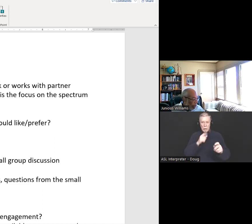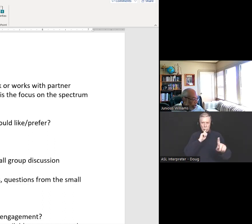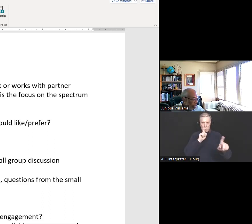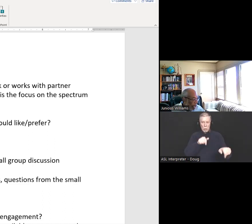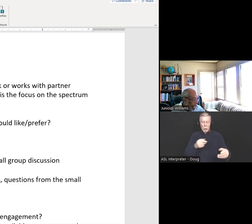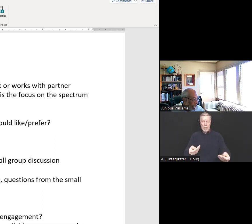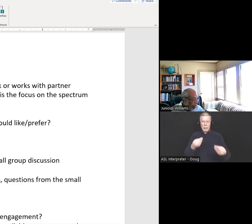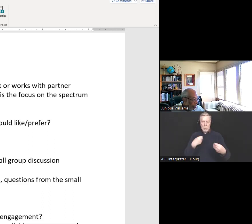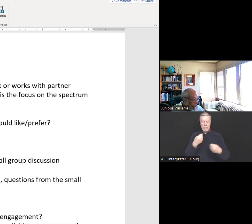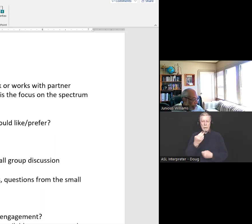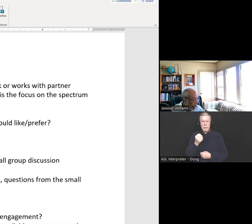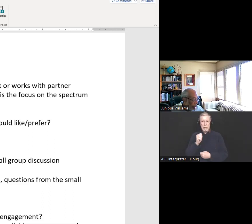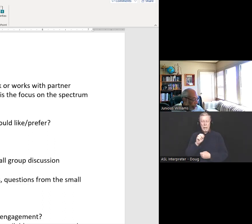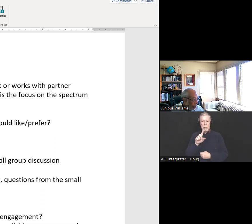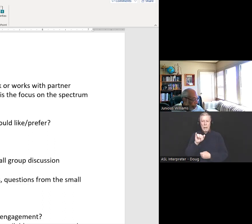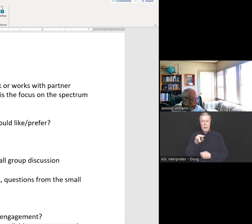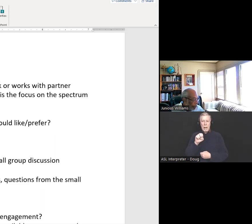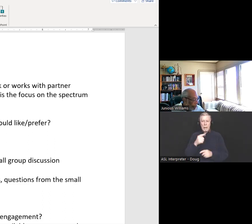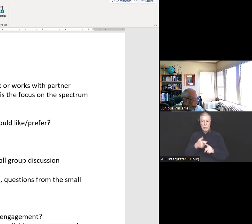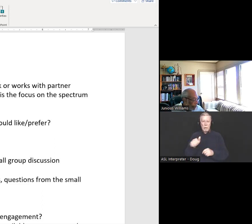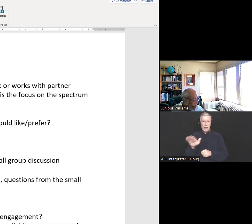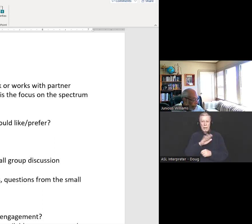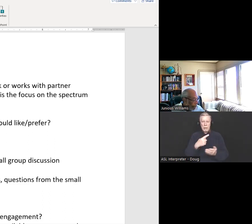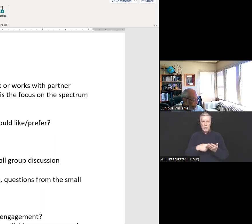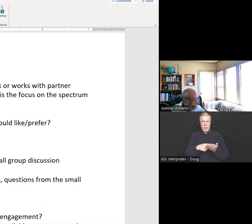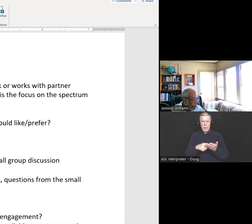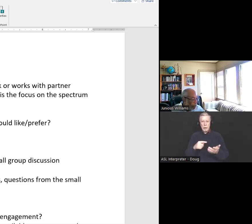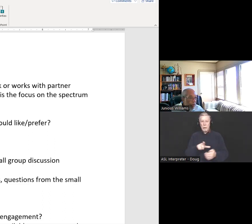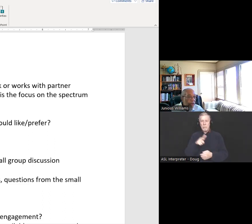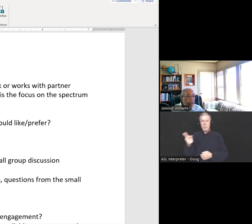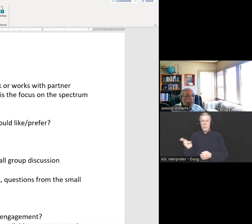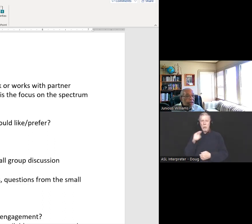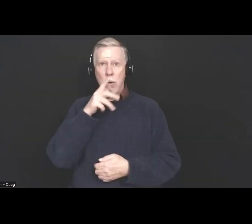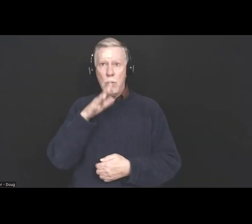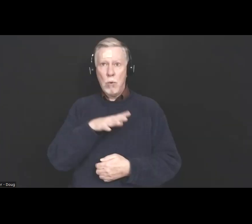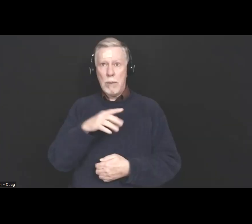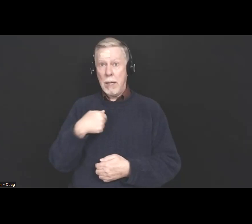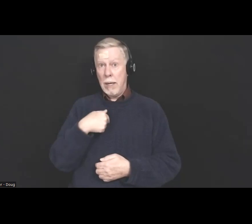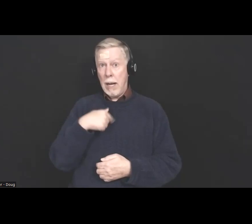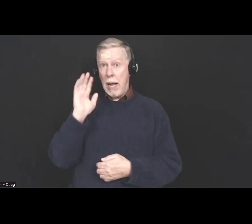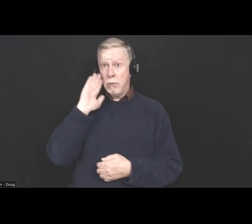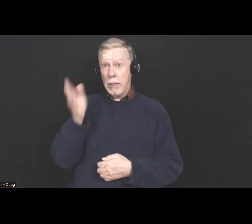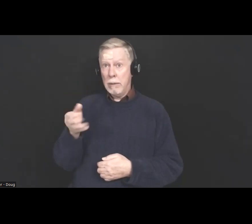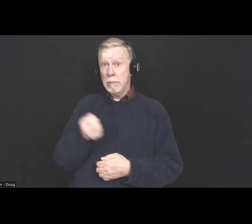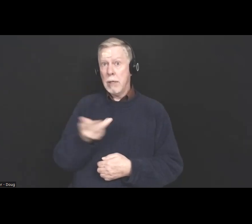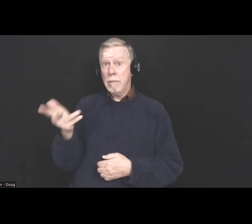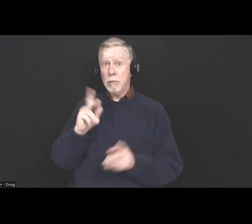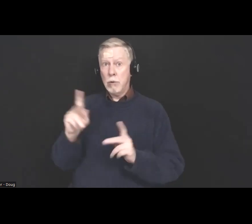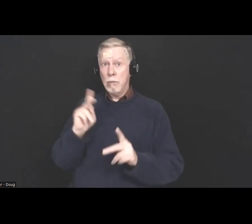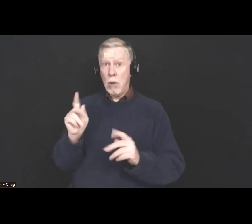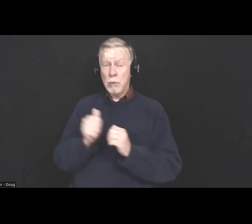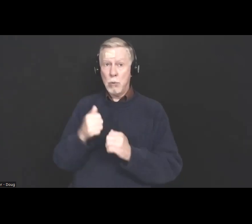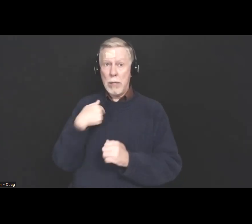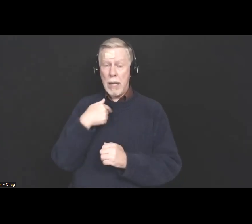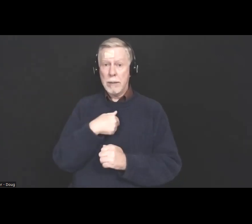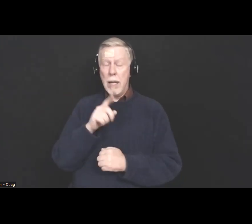us some headlines from their discussion? I will. We had some folks with us that